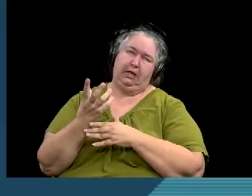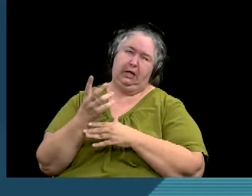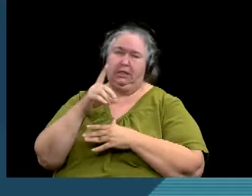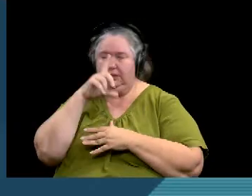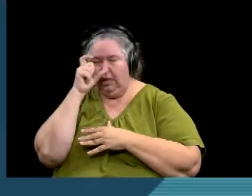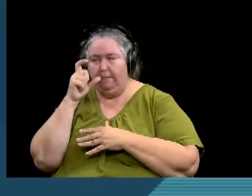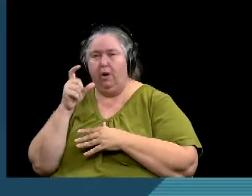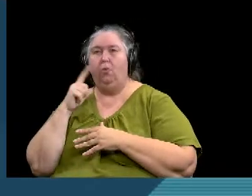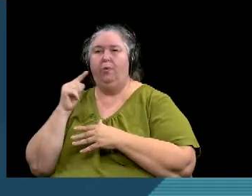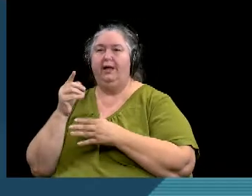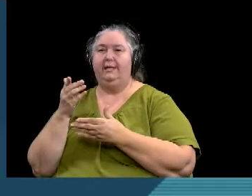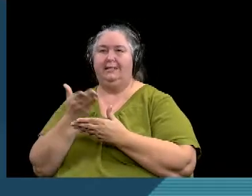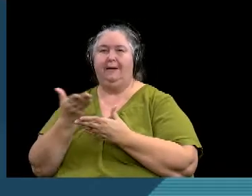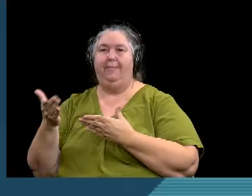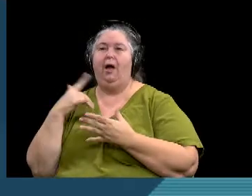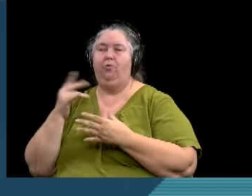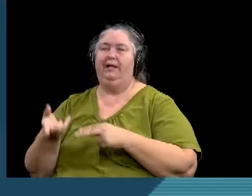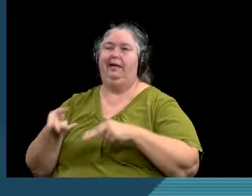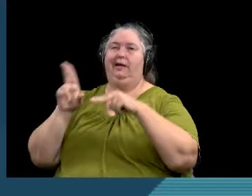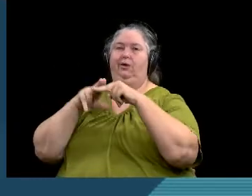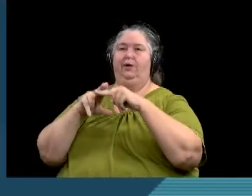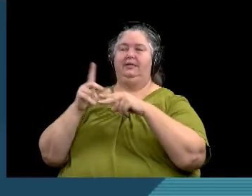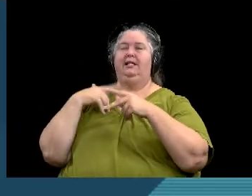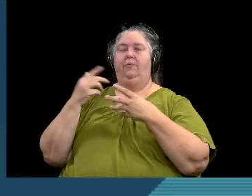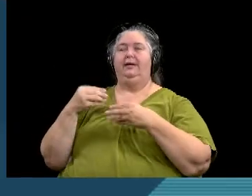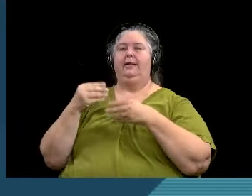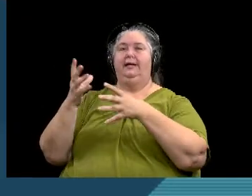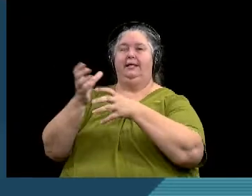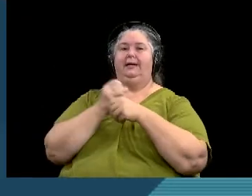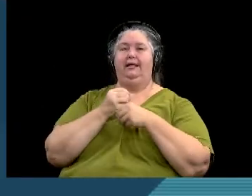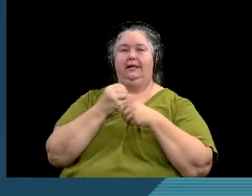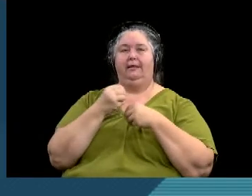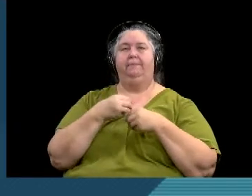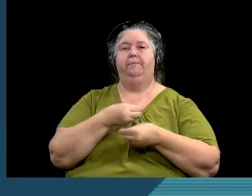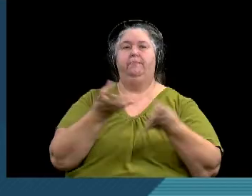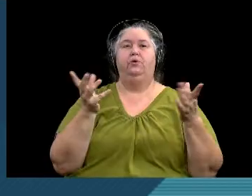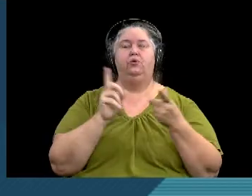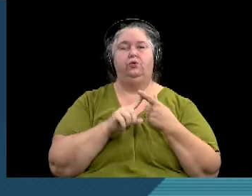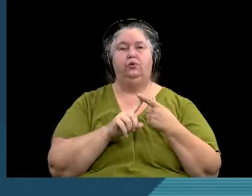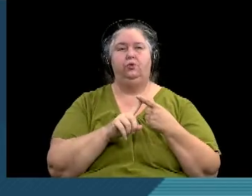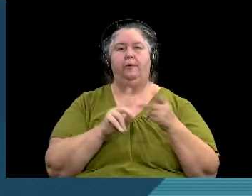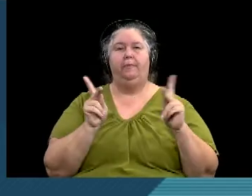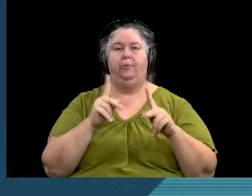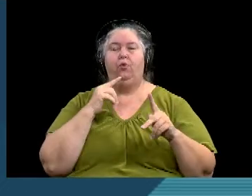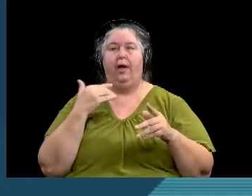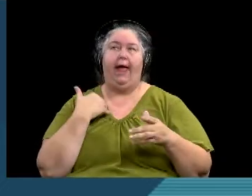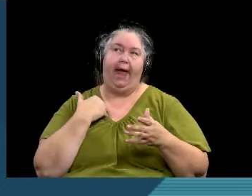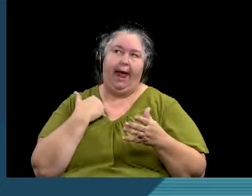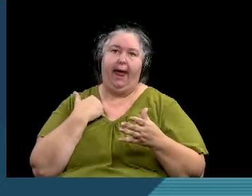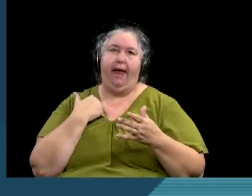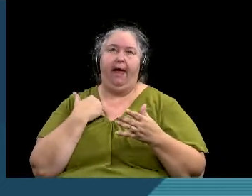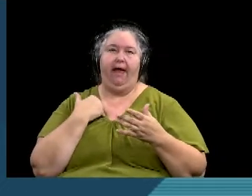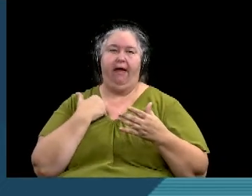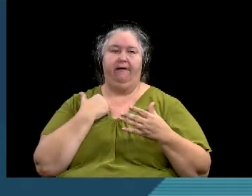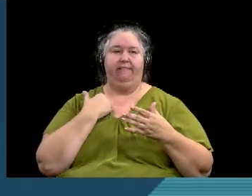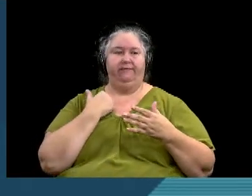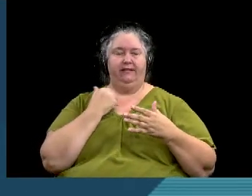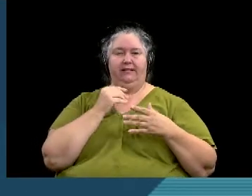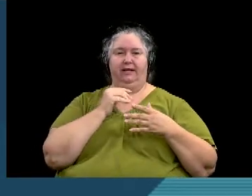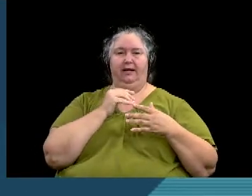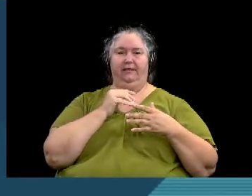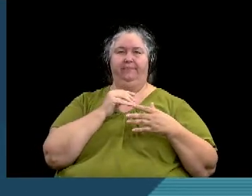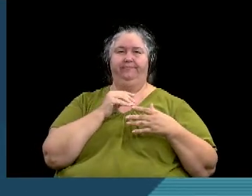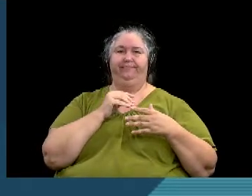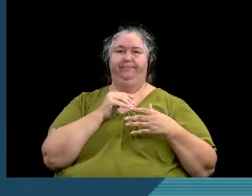pre-existing medical conditions that make them more susceptible to severe disease. And by late summer and the end of next year, we expect supply